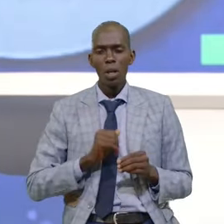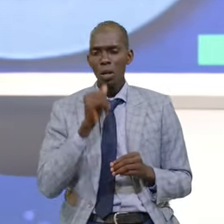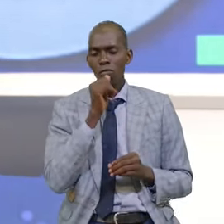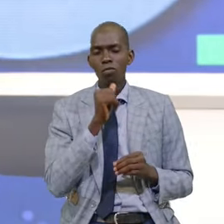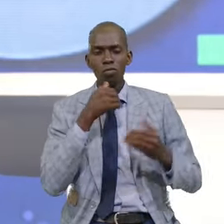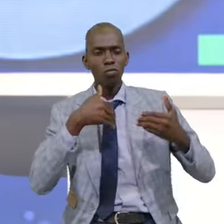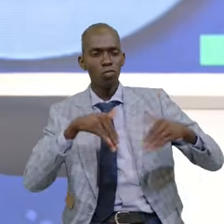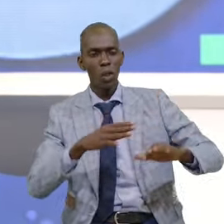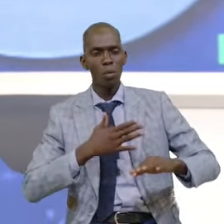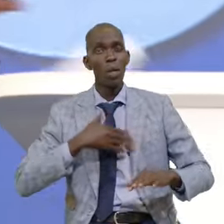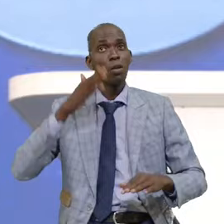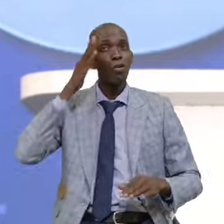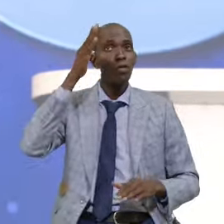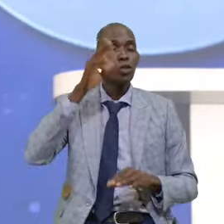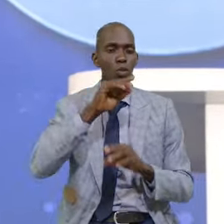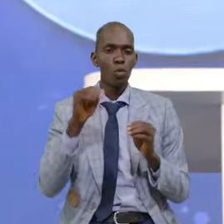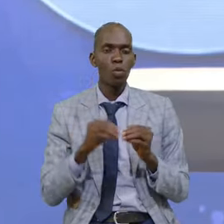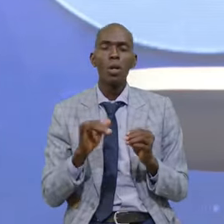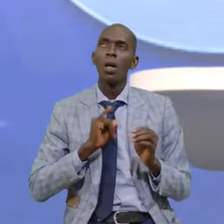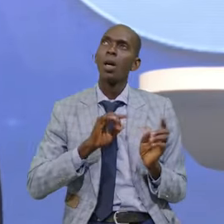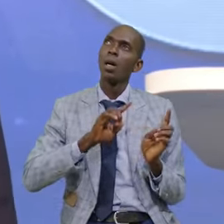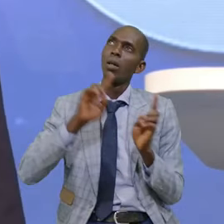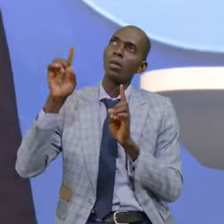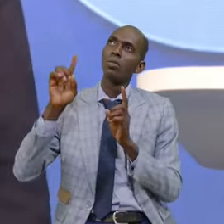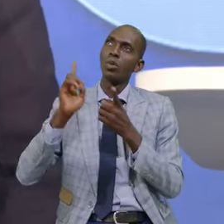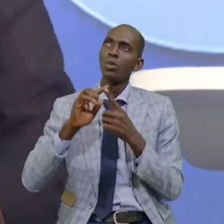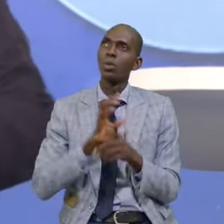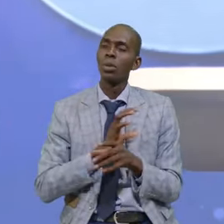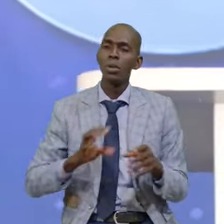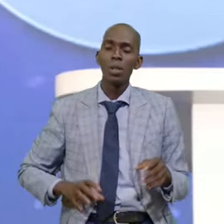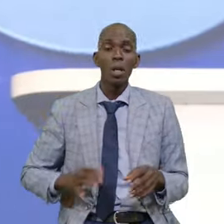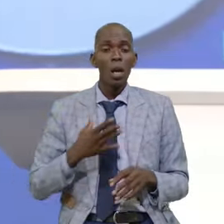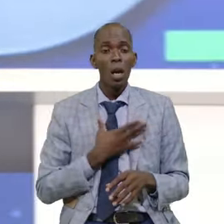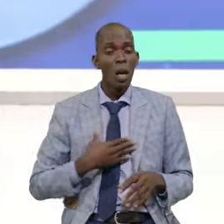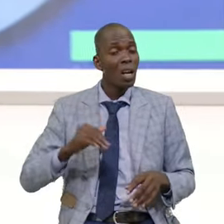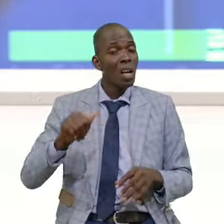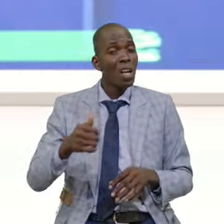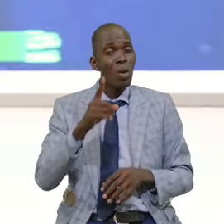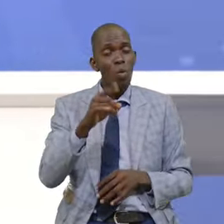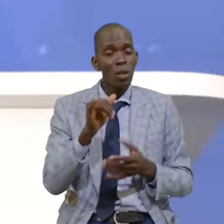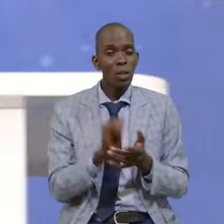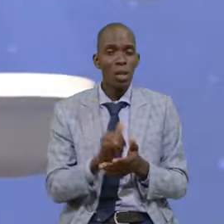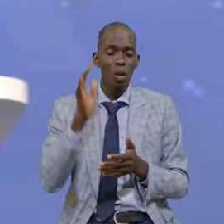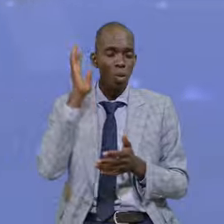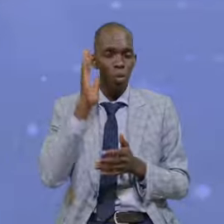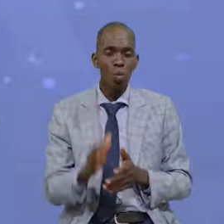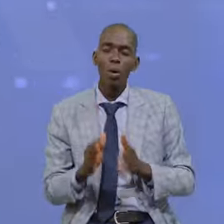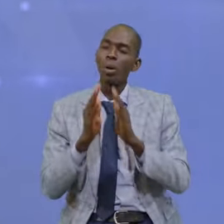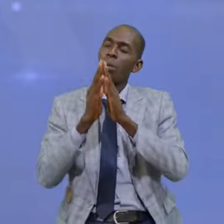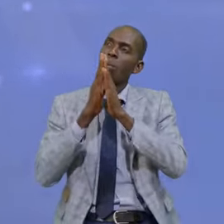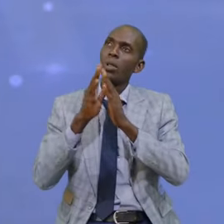come and I come to Christ. And whosoever shall call on the name of the Lord shall